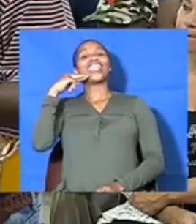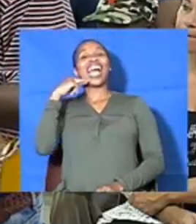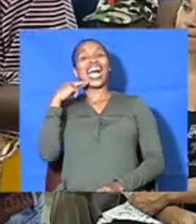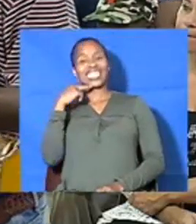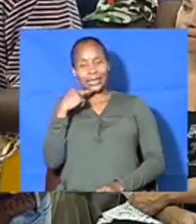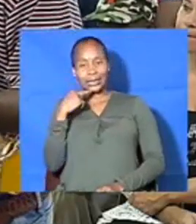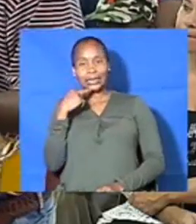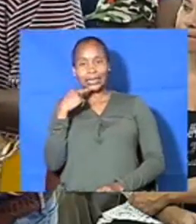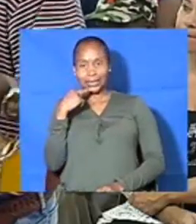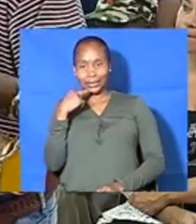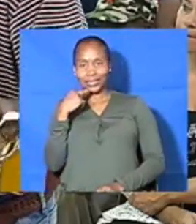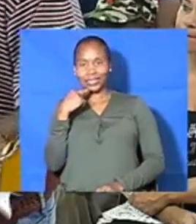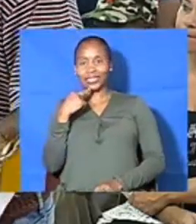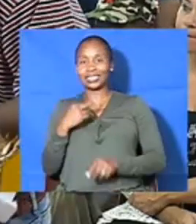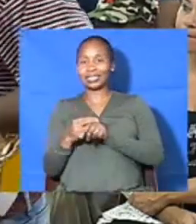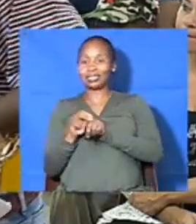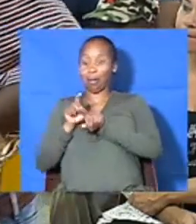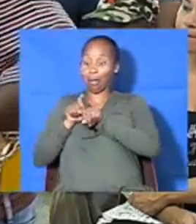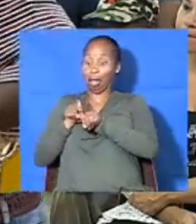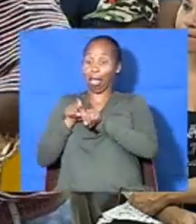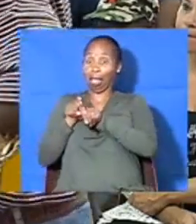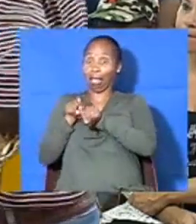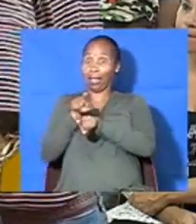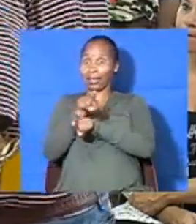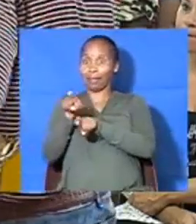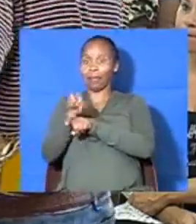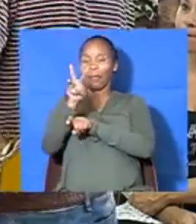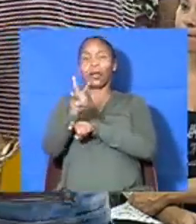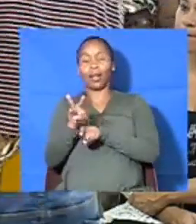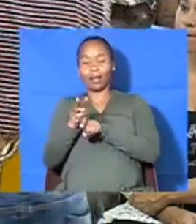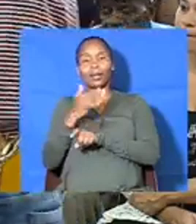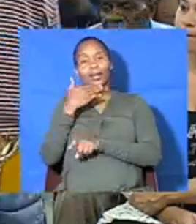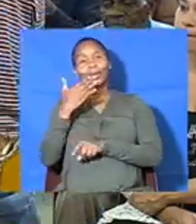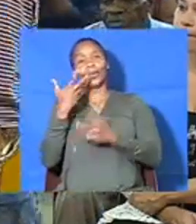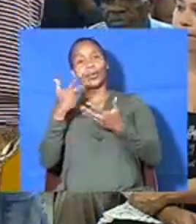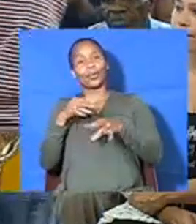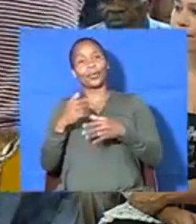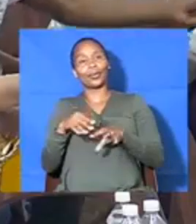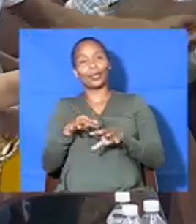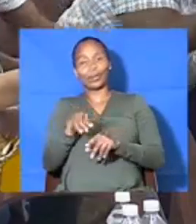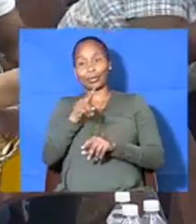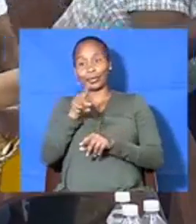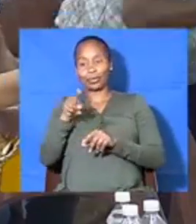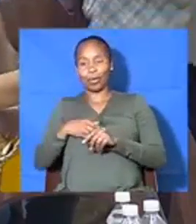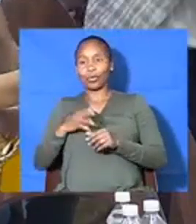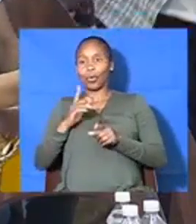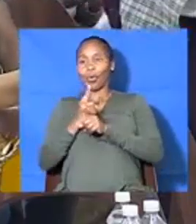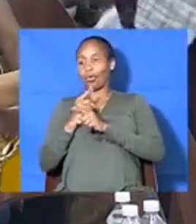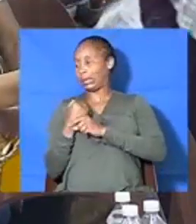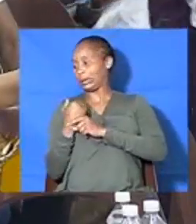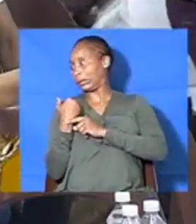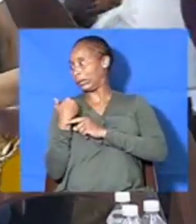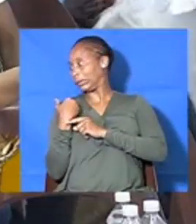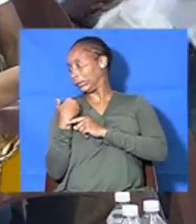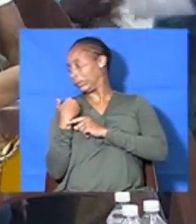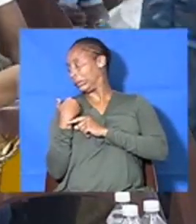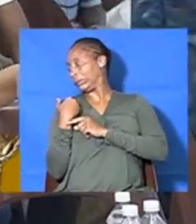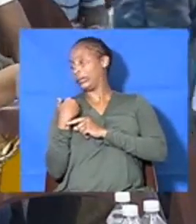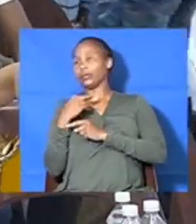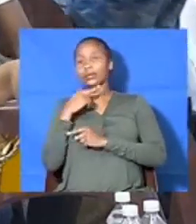Because that is what we blacks were subjected to. Like I